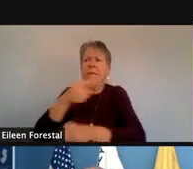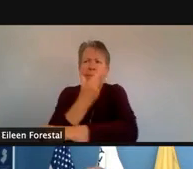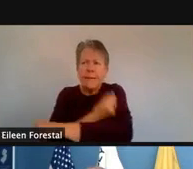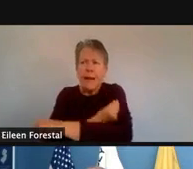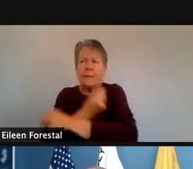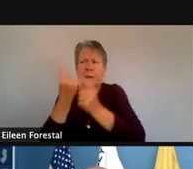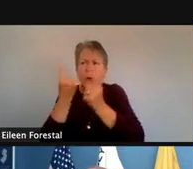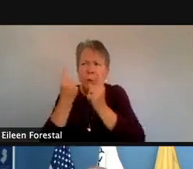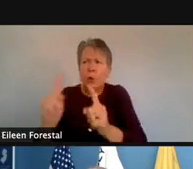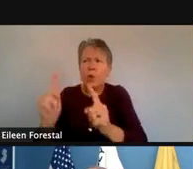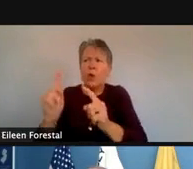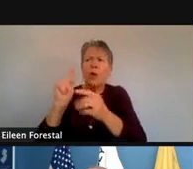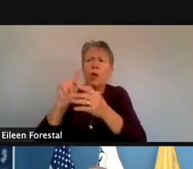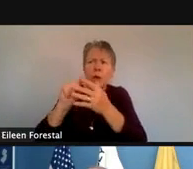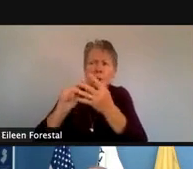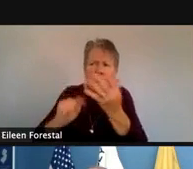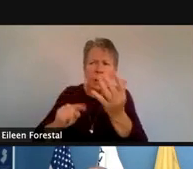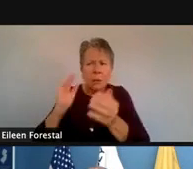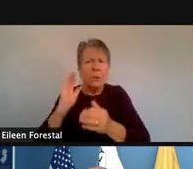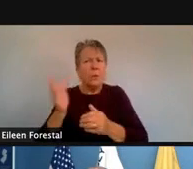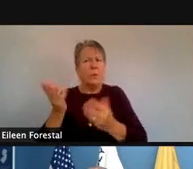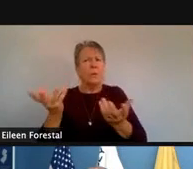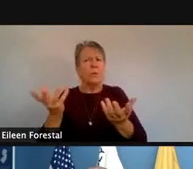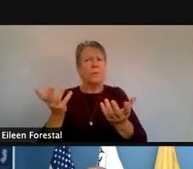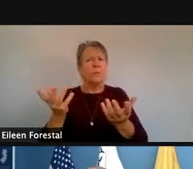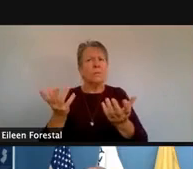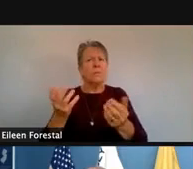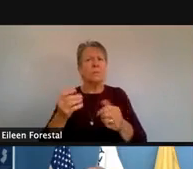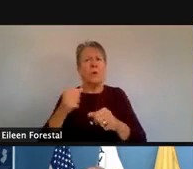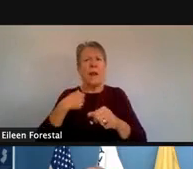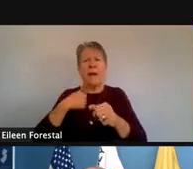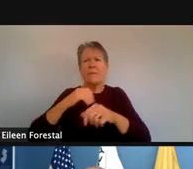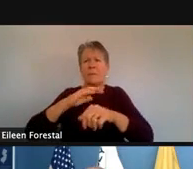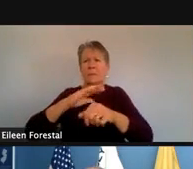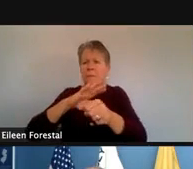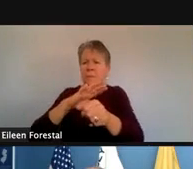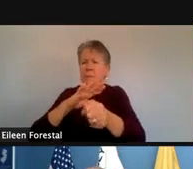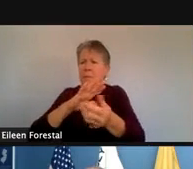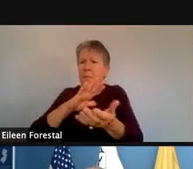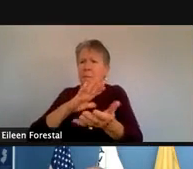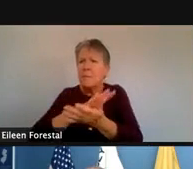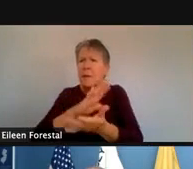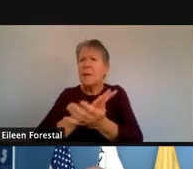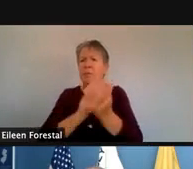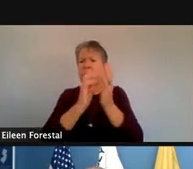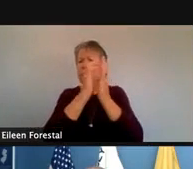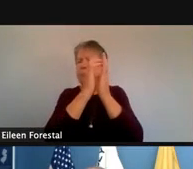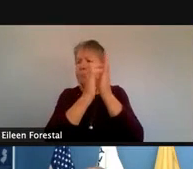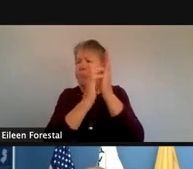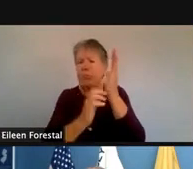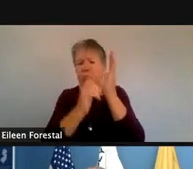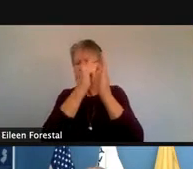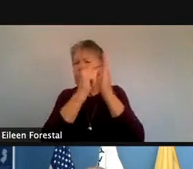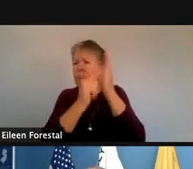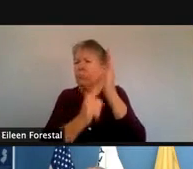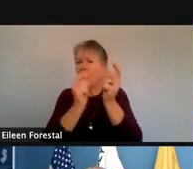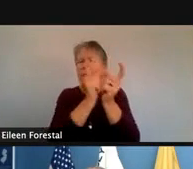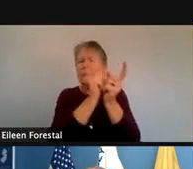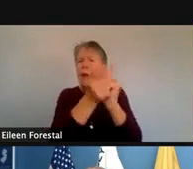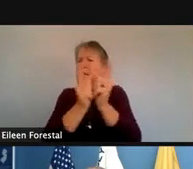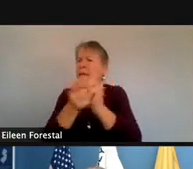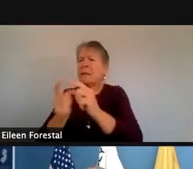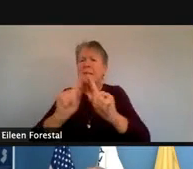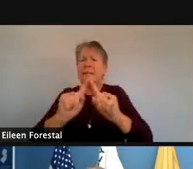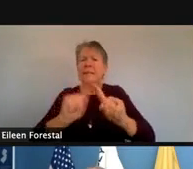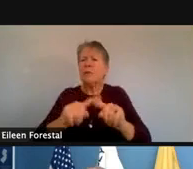raising awareness and providing education, our aim is to arm stakeholders, partners, and the public with accurate,